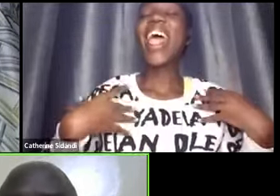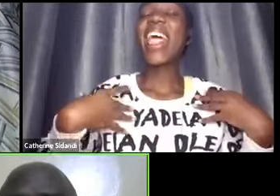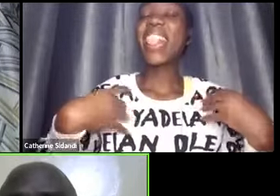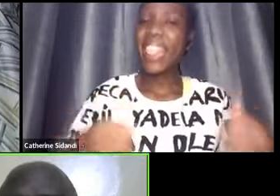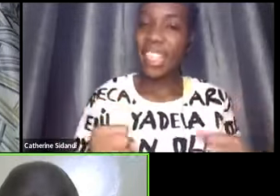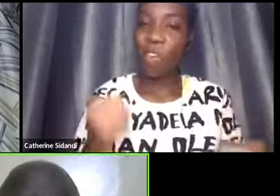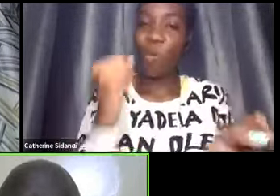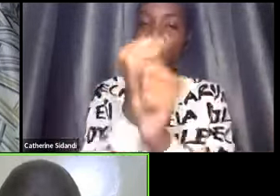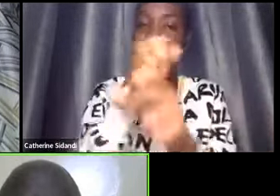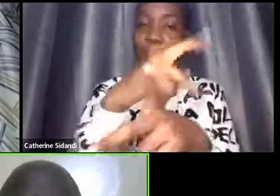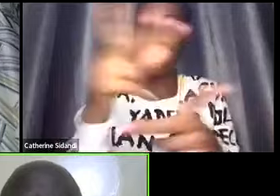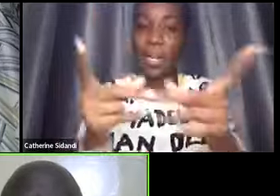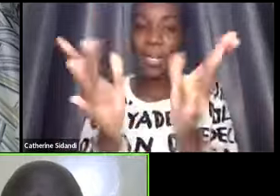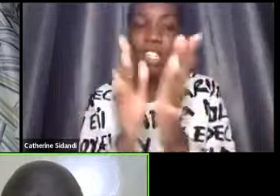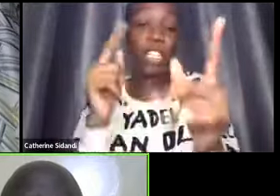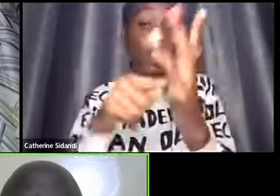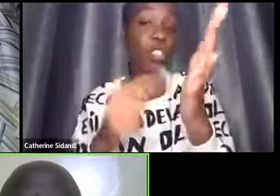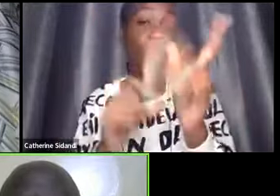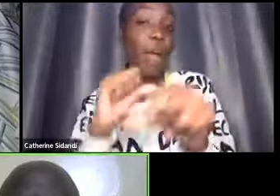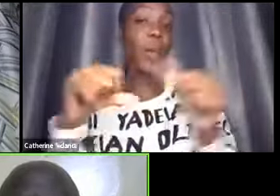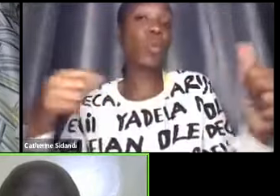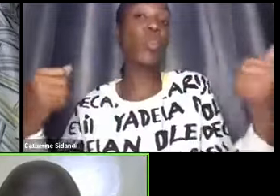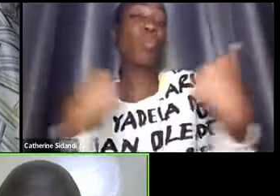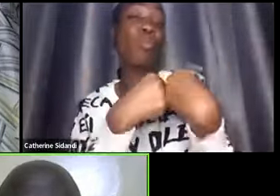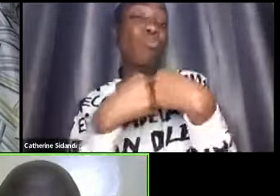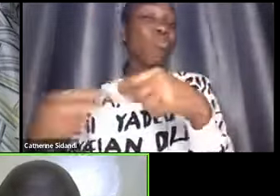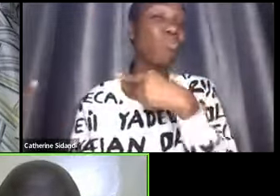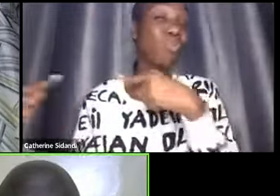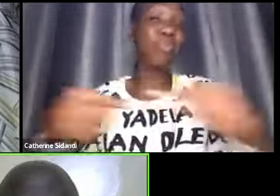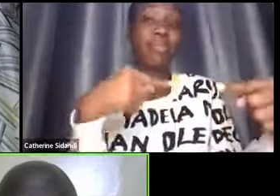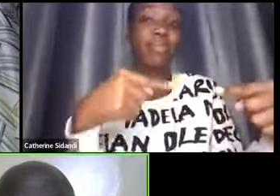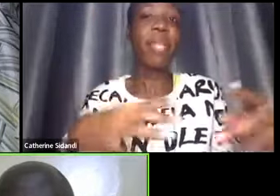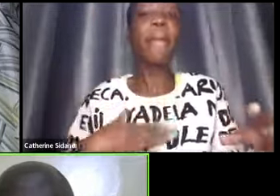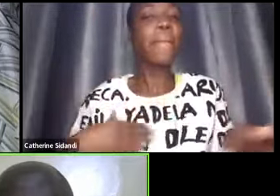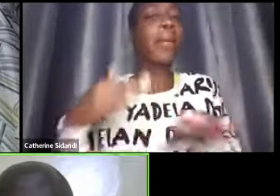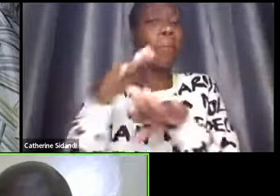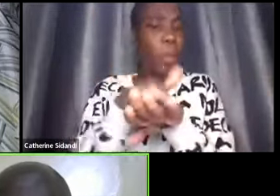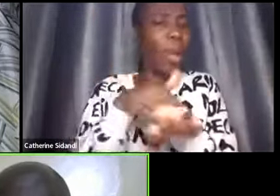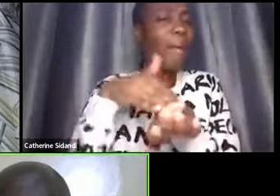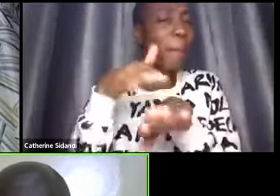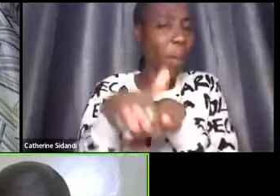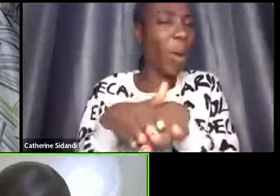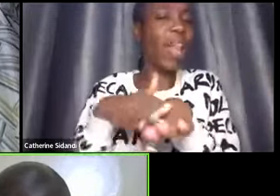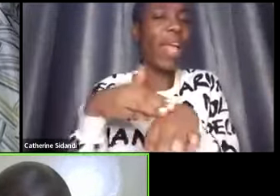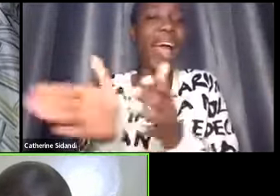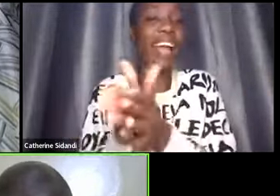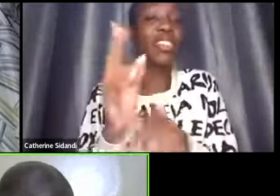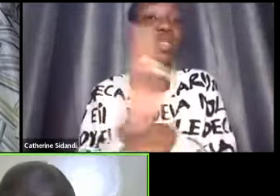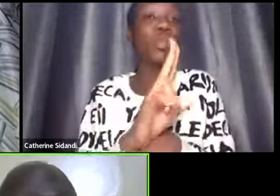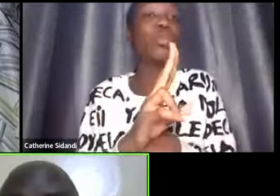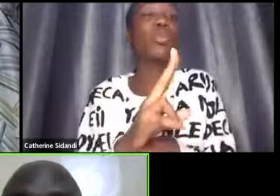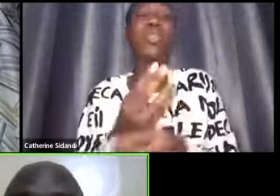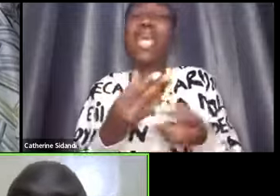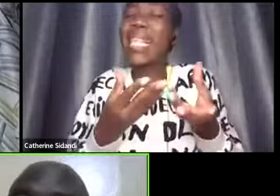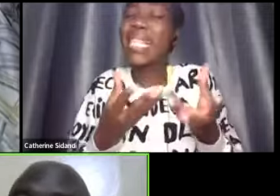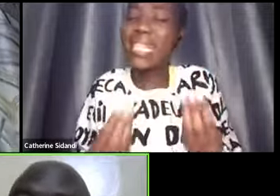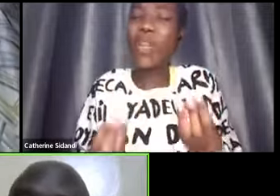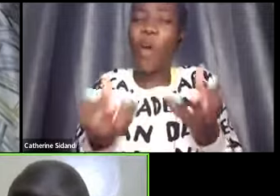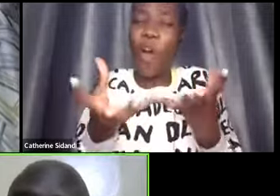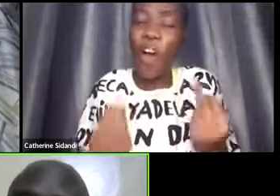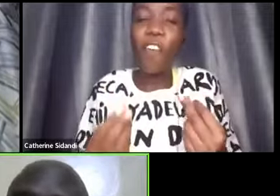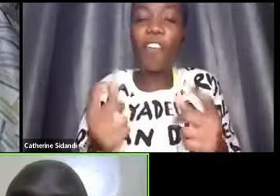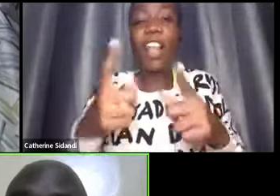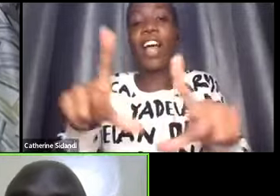issues to do with conflict. I'll move very slowly and use the simplest language possible, because I know